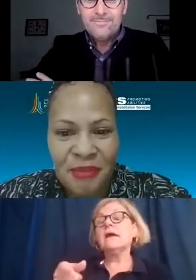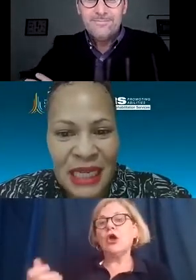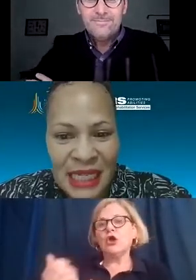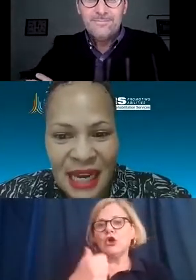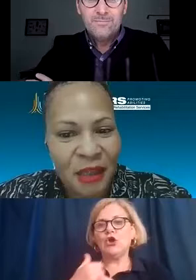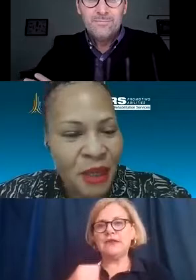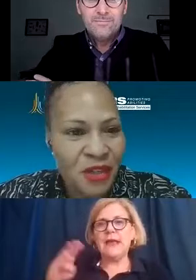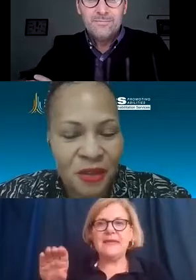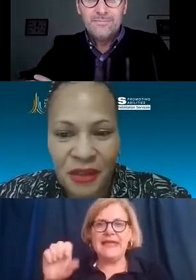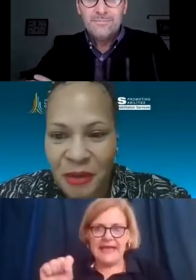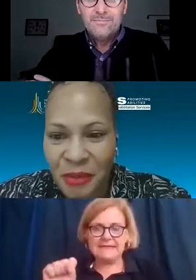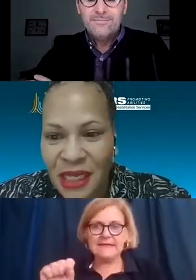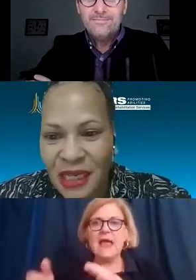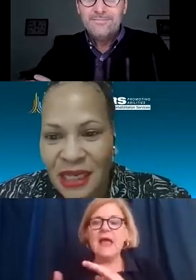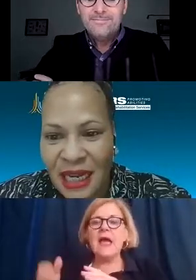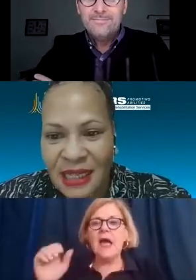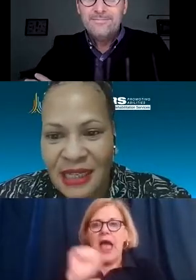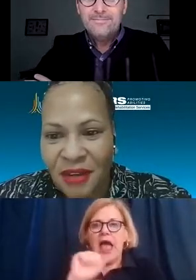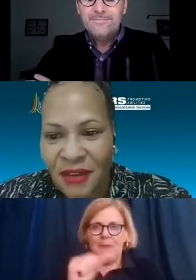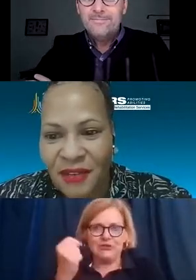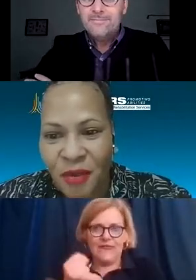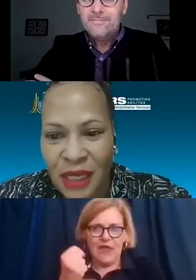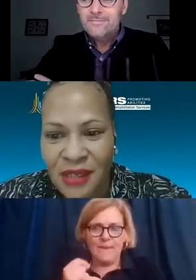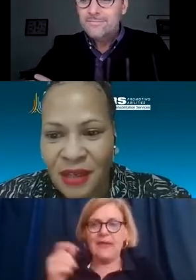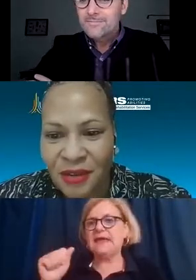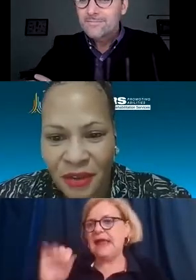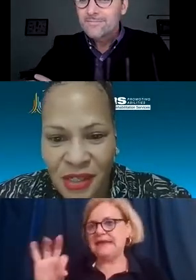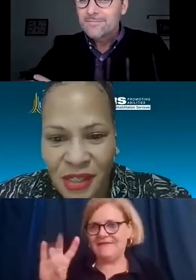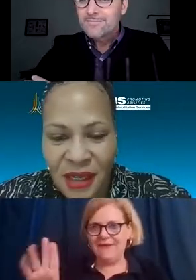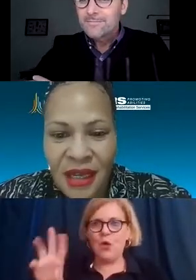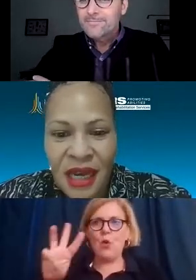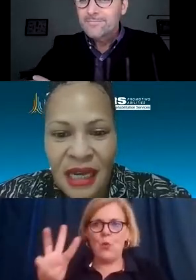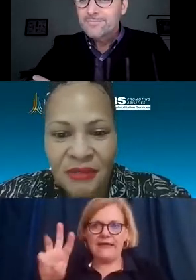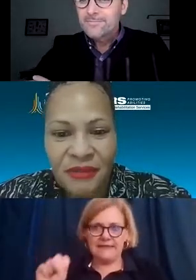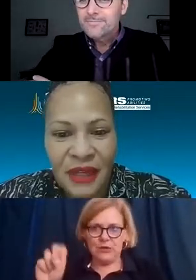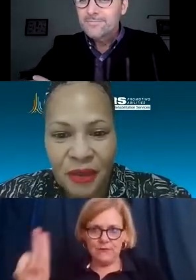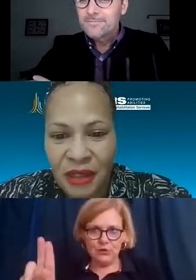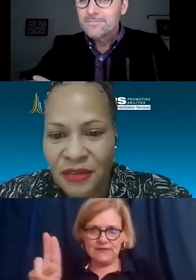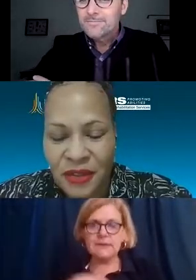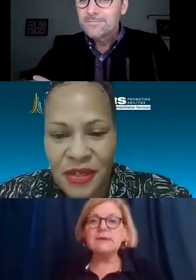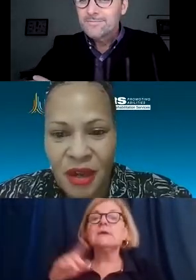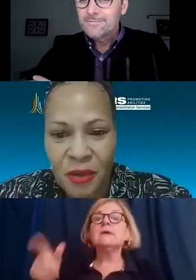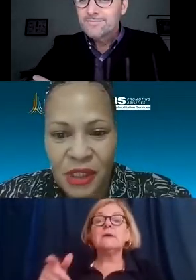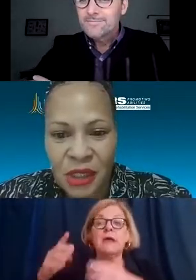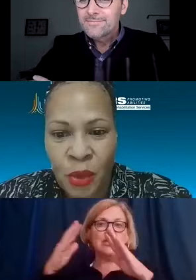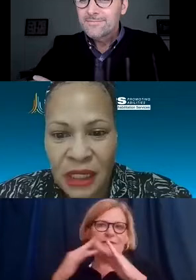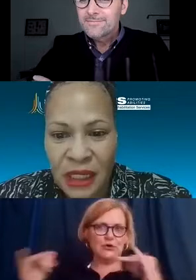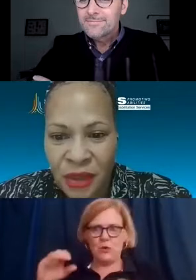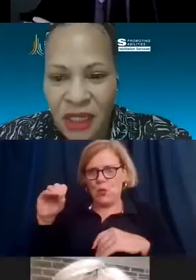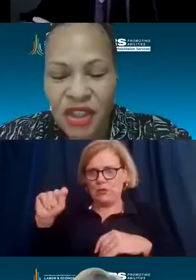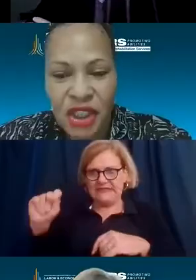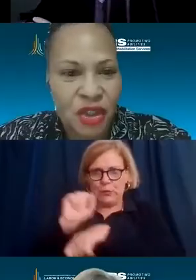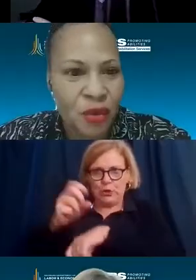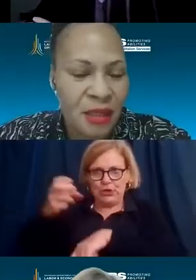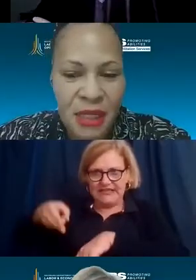a BS in occupational therapy in 1975 from Wayne State University. Following a diverse OT work